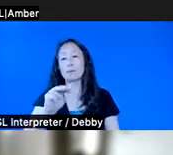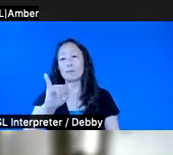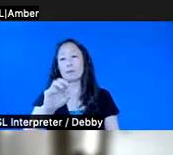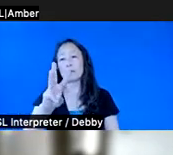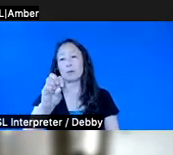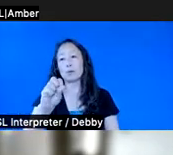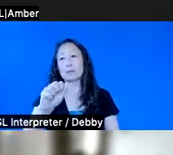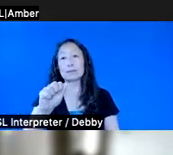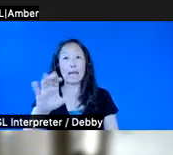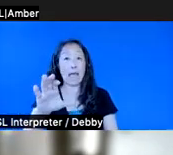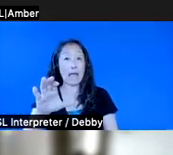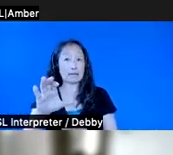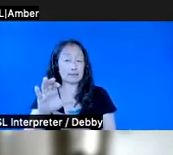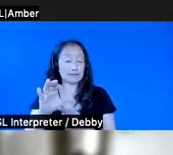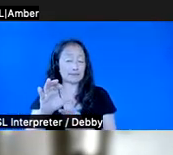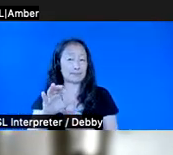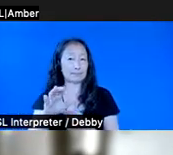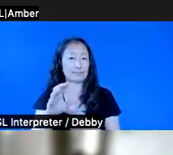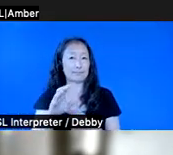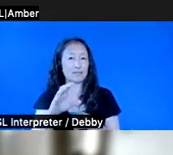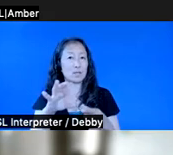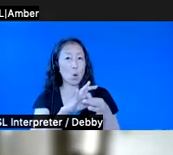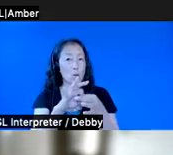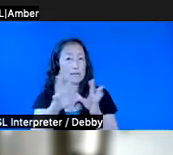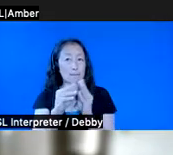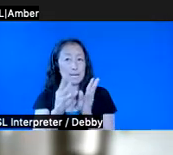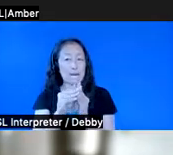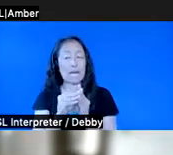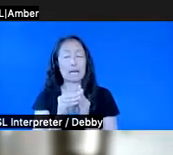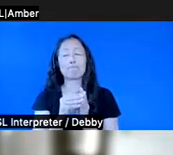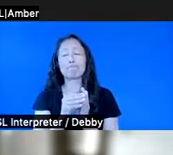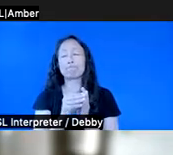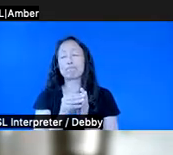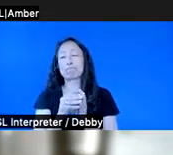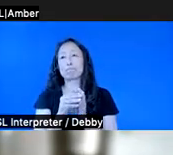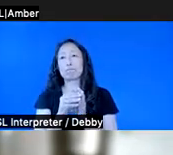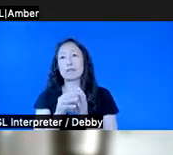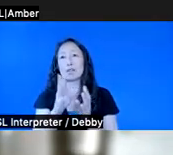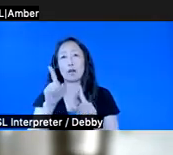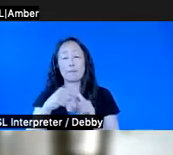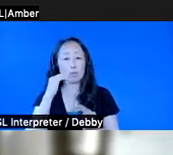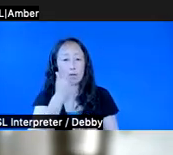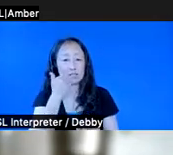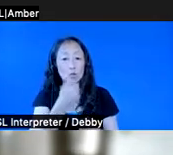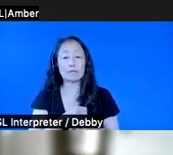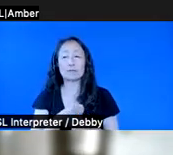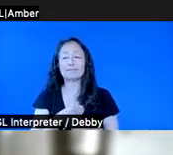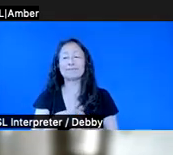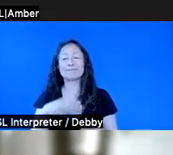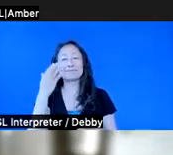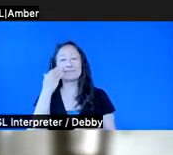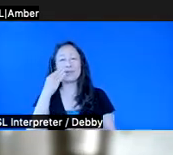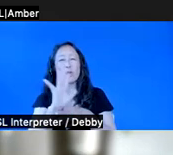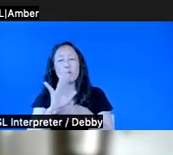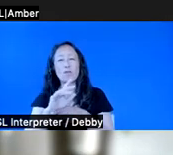Pretty Woman movie ideas about prostitution, that, she was making a lot of money and Richard Gere, is going to sweep her off